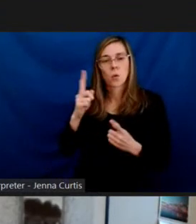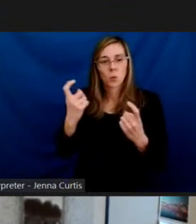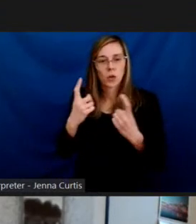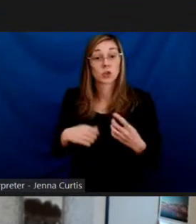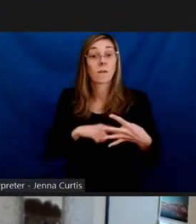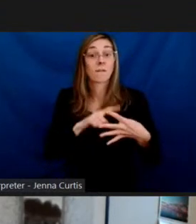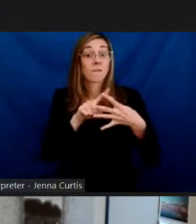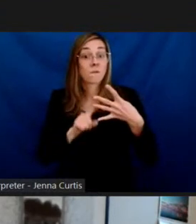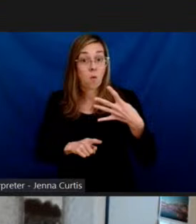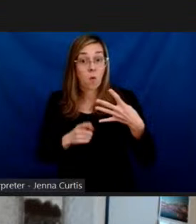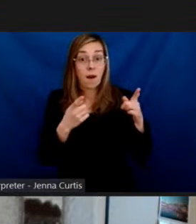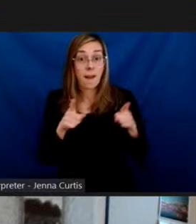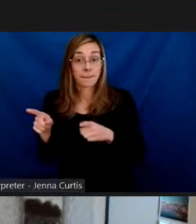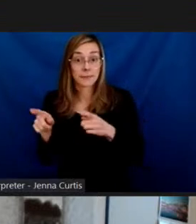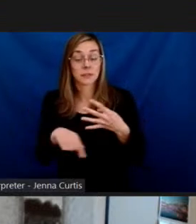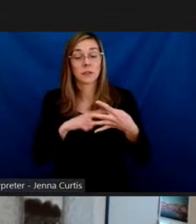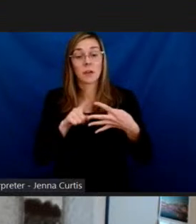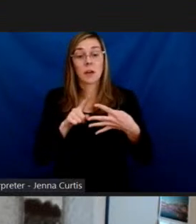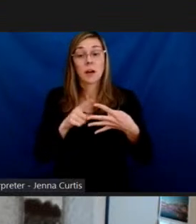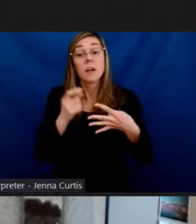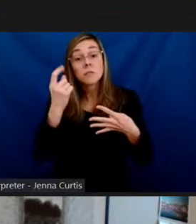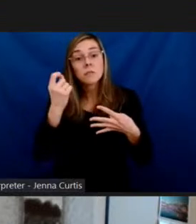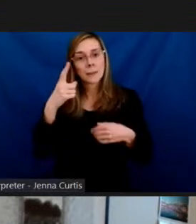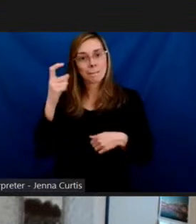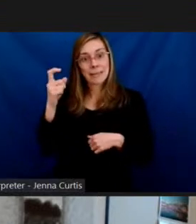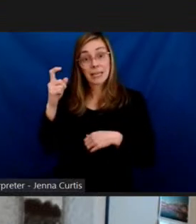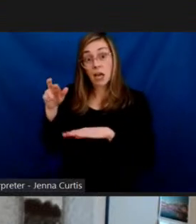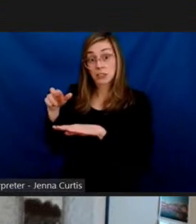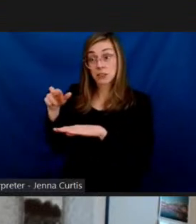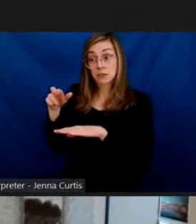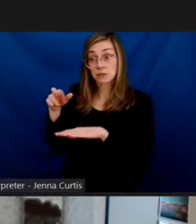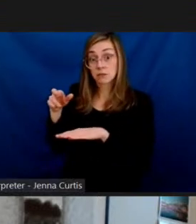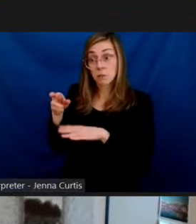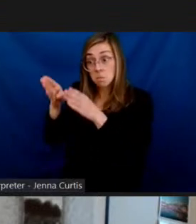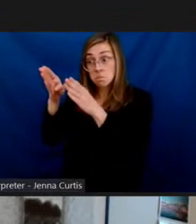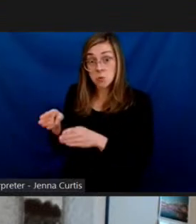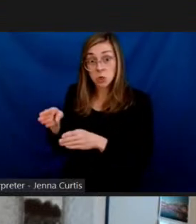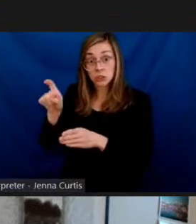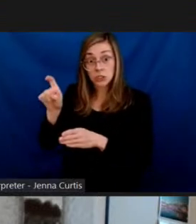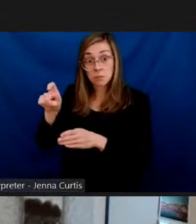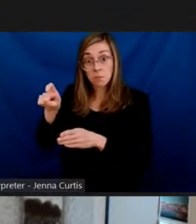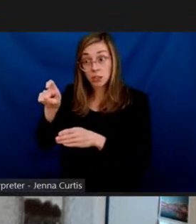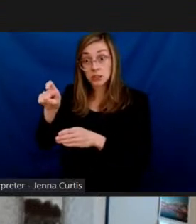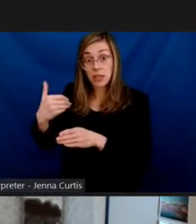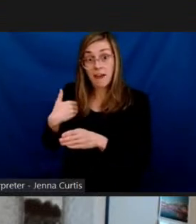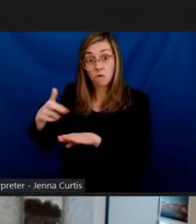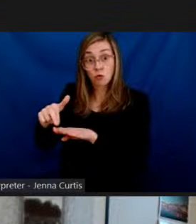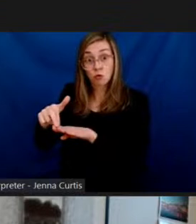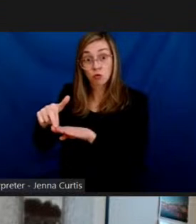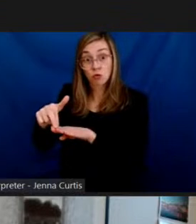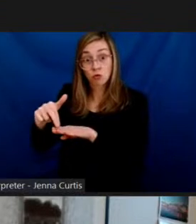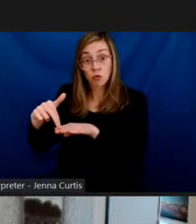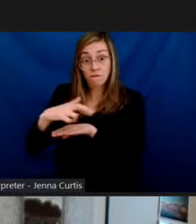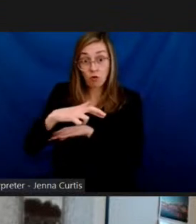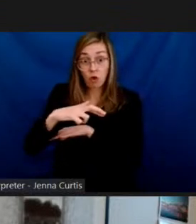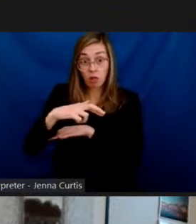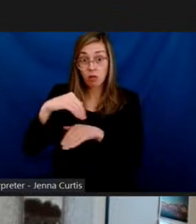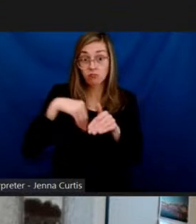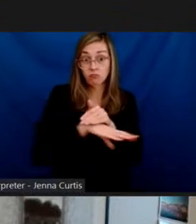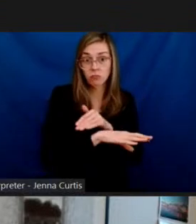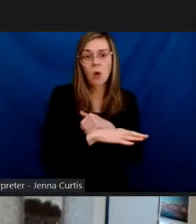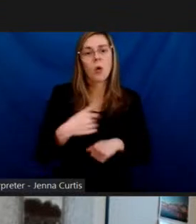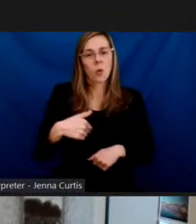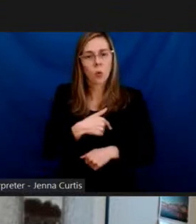happen. One, because it's referral based, we actually like to keep really close relationships with our